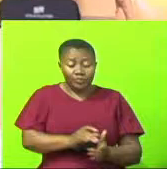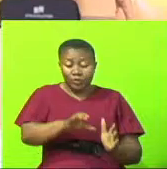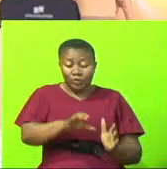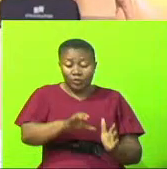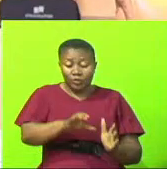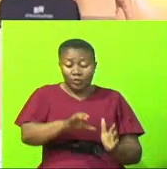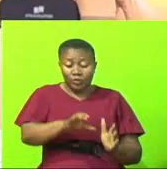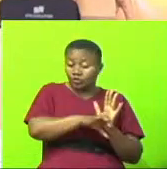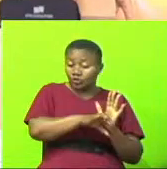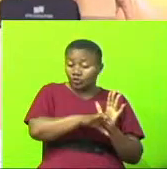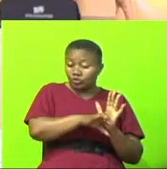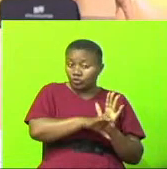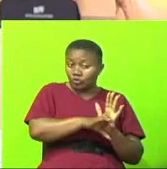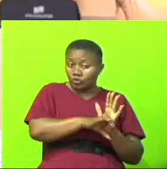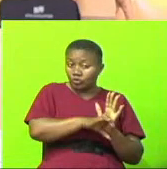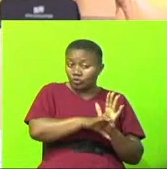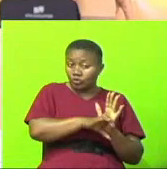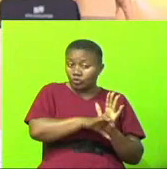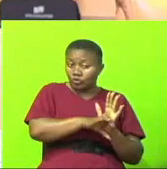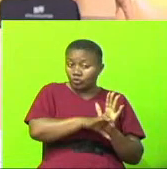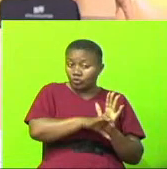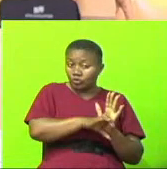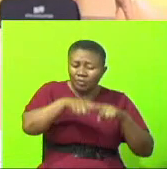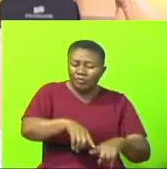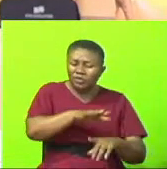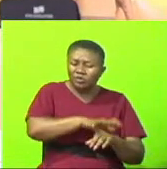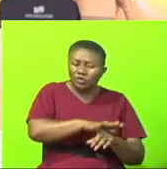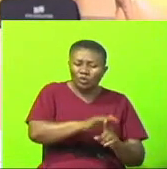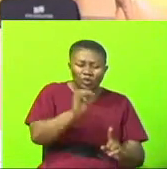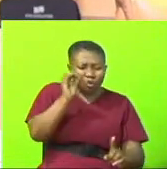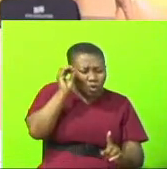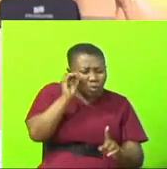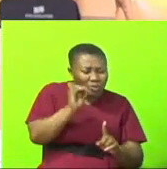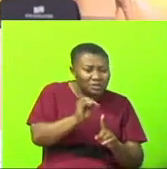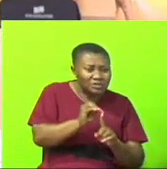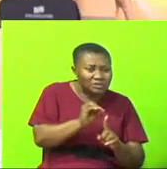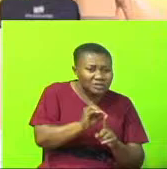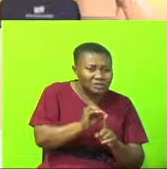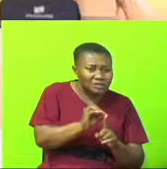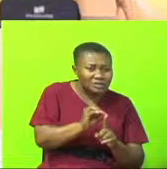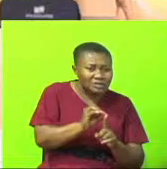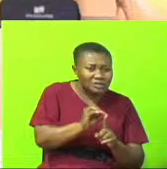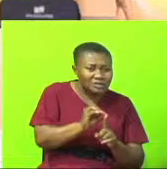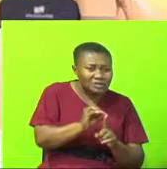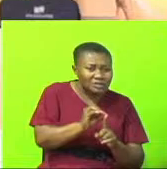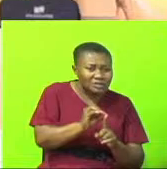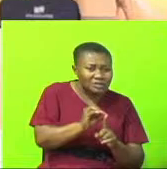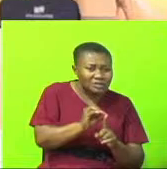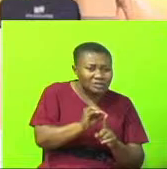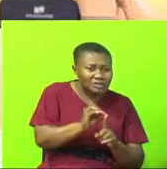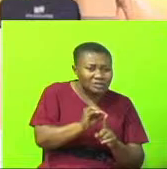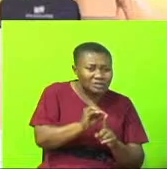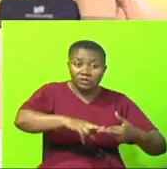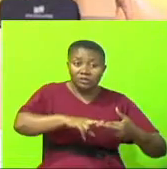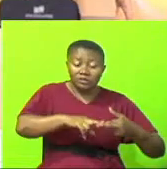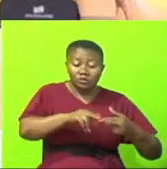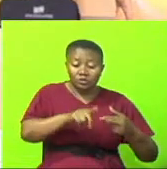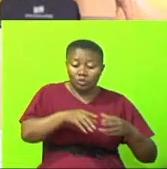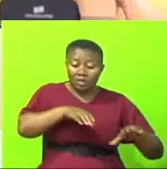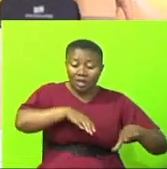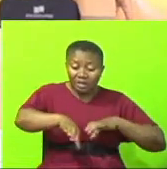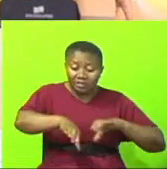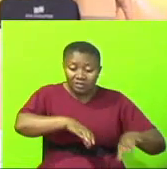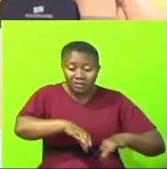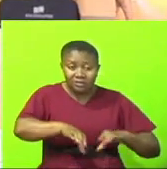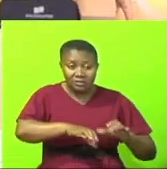triggered merely on the basis of objective available facts relating to the actions taken by